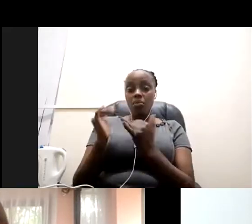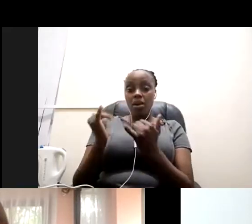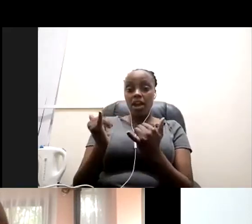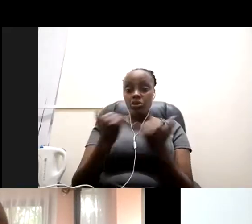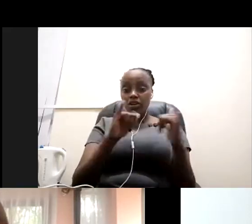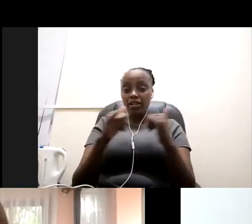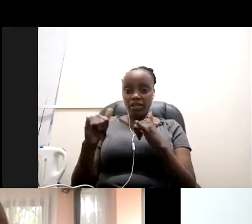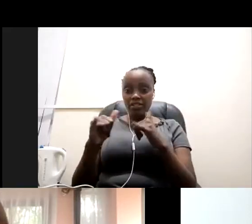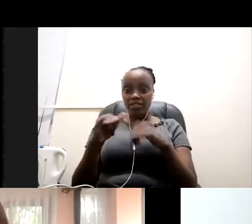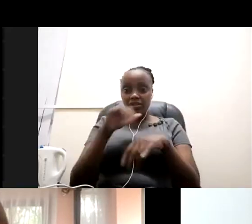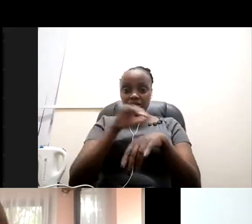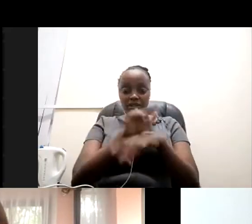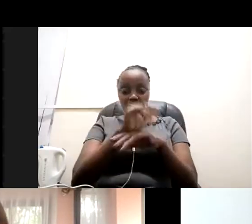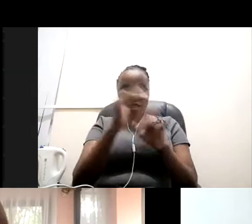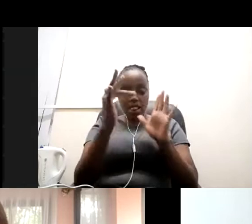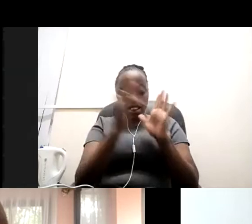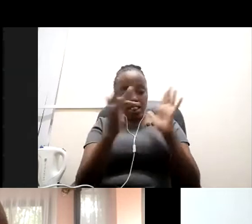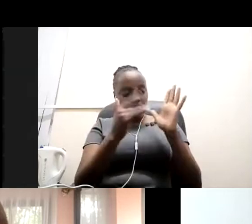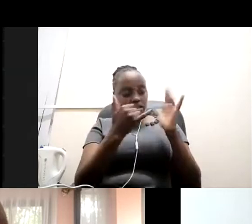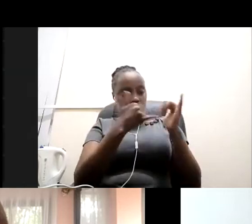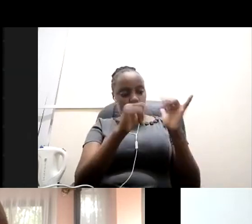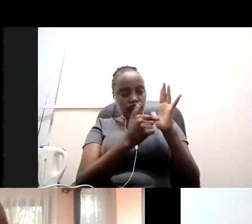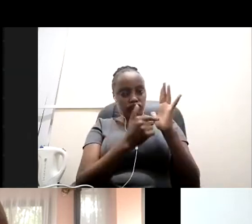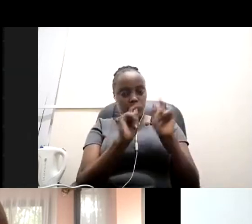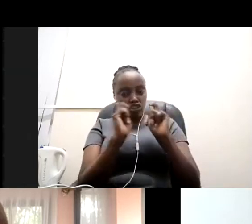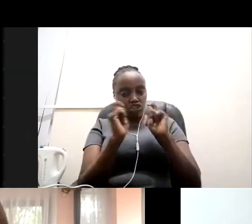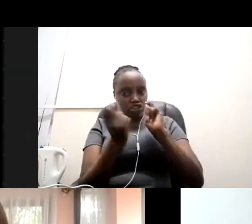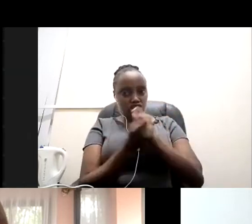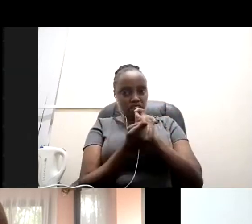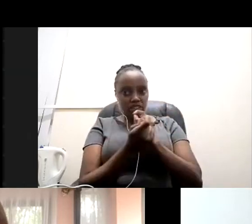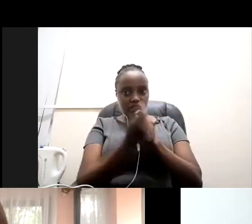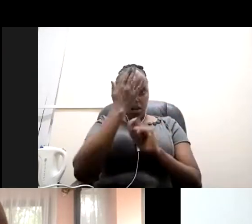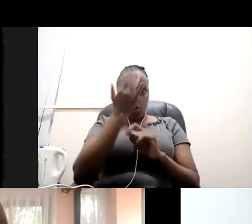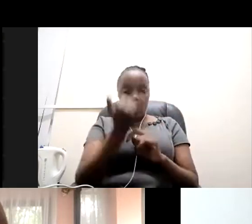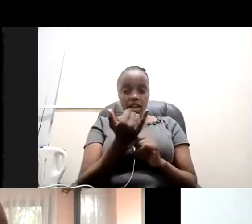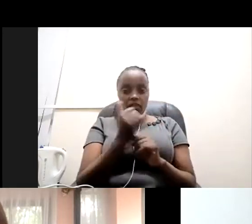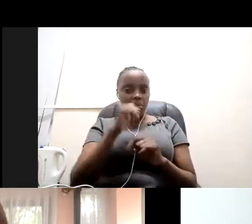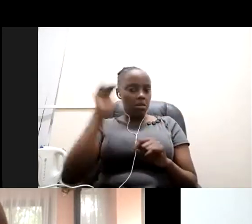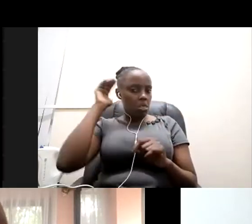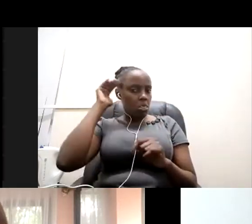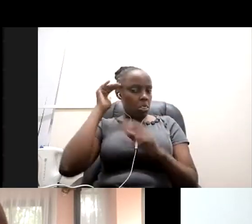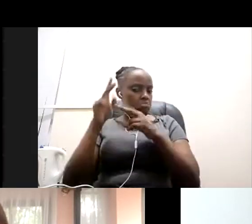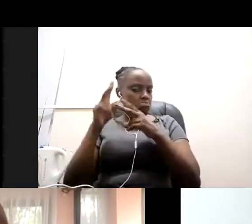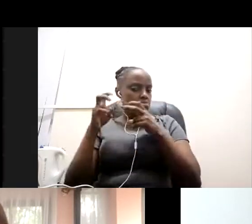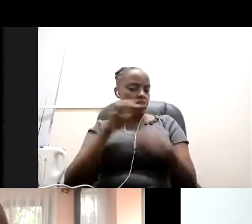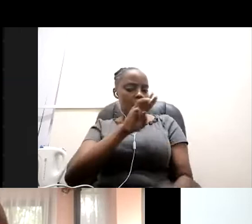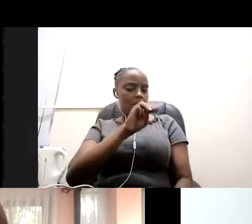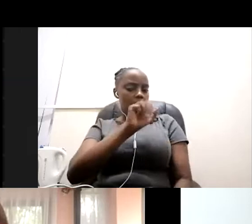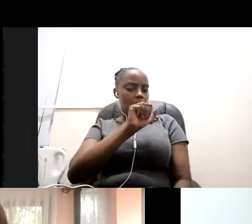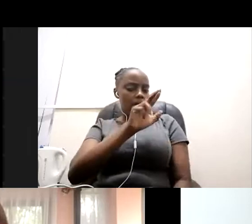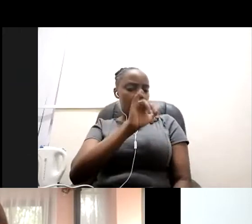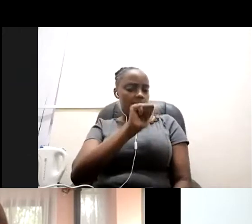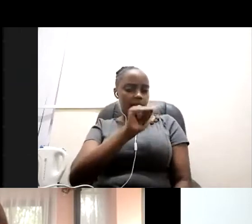get to the menu and switch channel in order to listen to Maria Soledad's